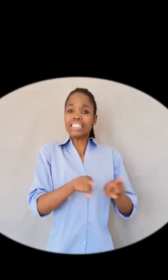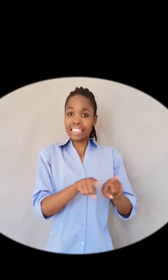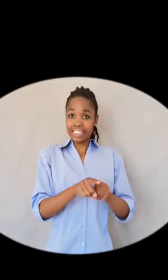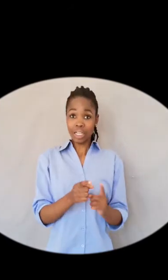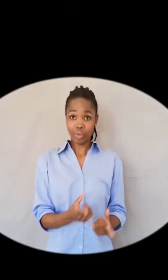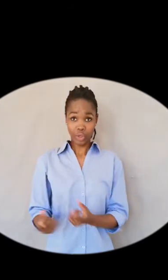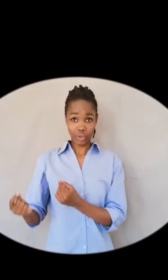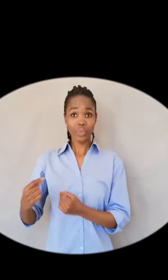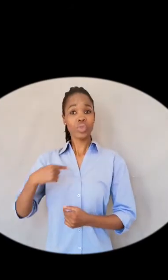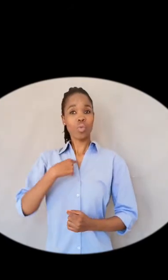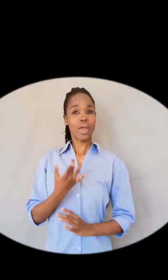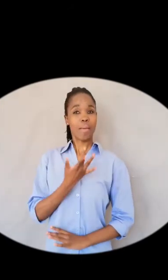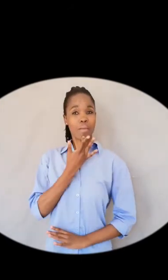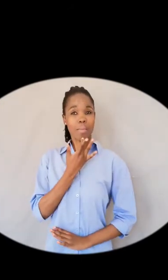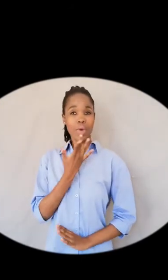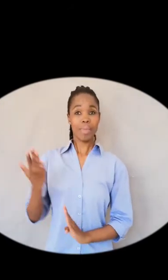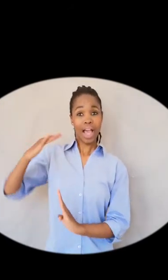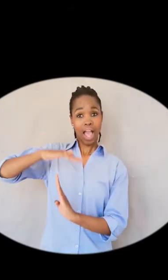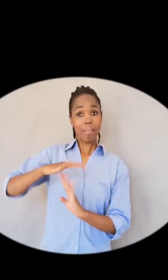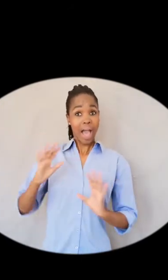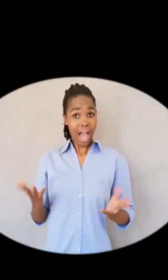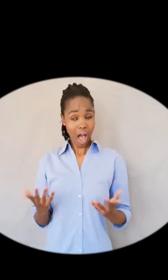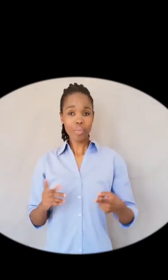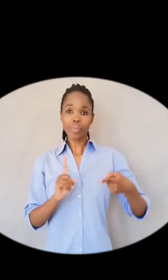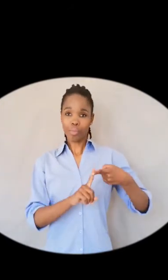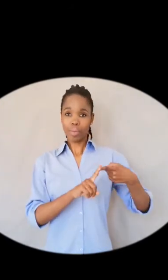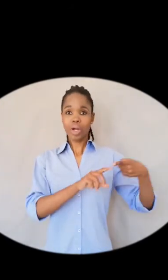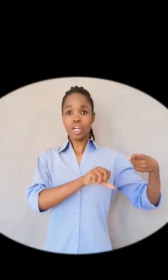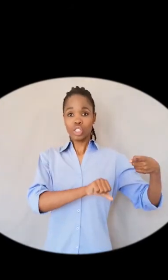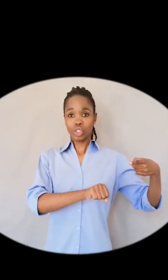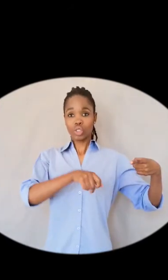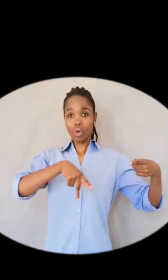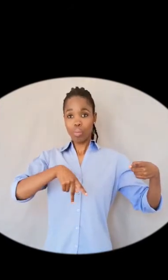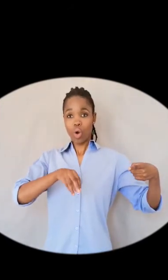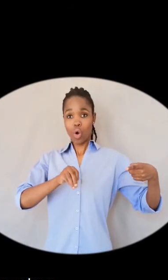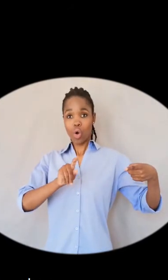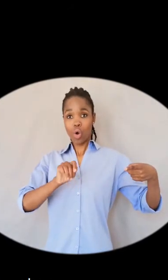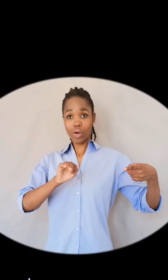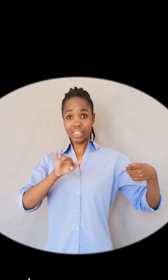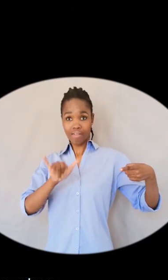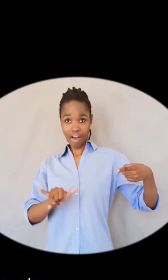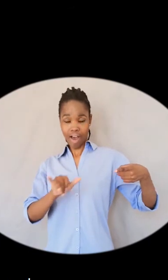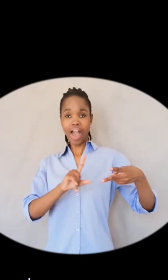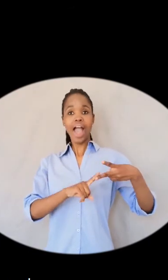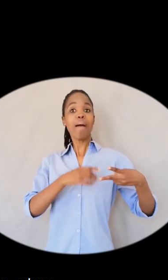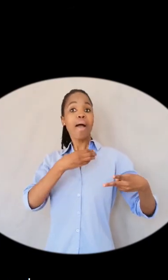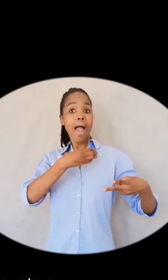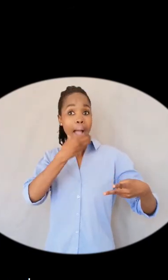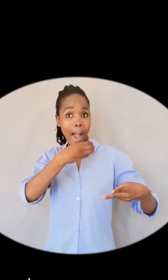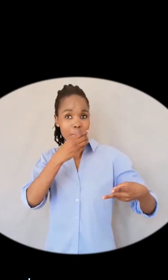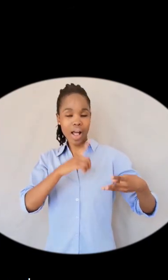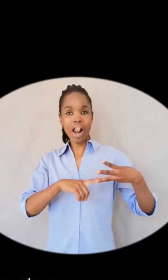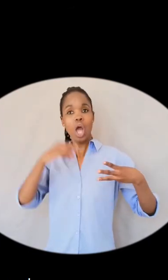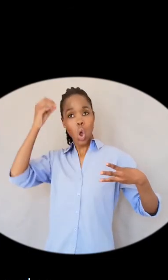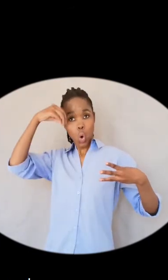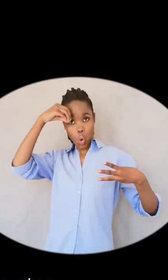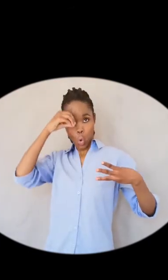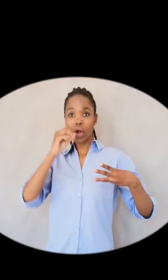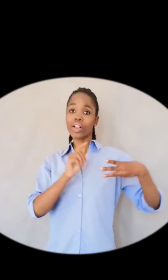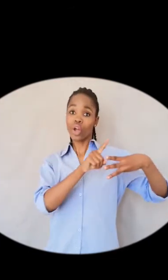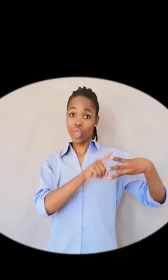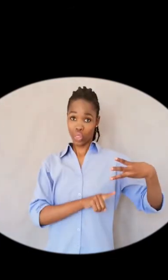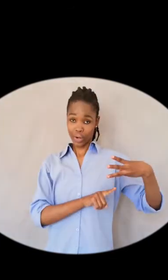them as well. So we'll put out Spotify first, then Apple, then Google. Cool? So these are the South African numbers, which is very rare.